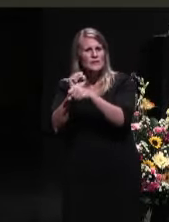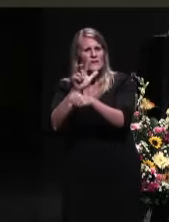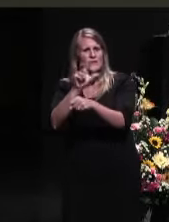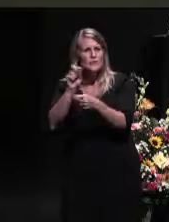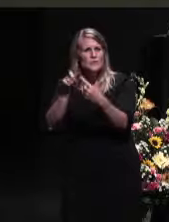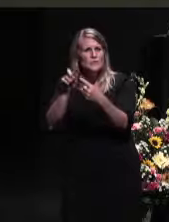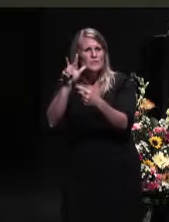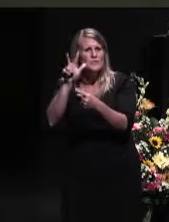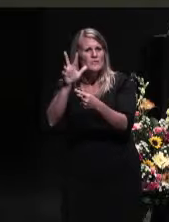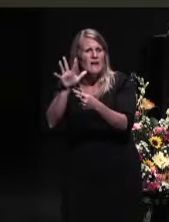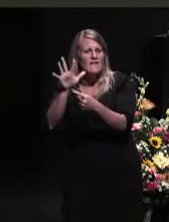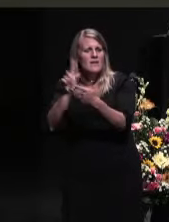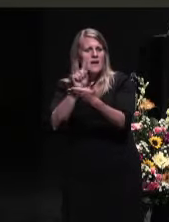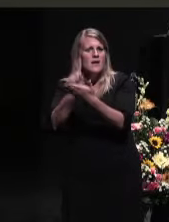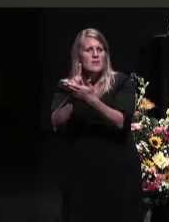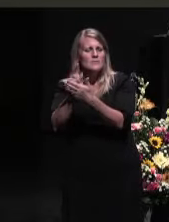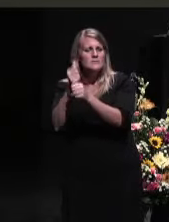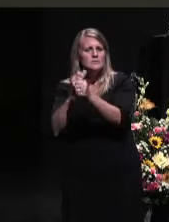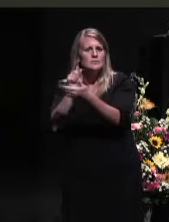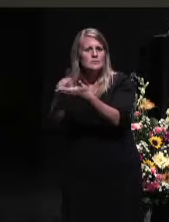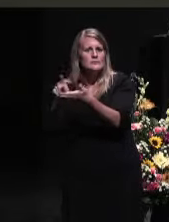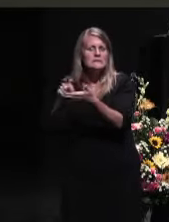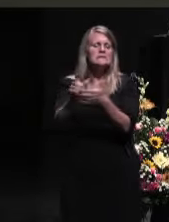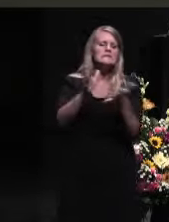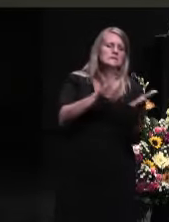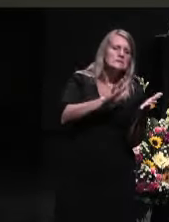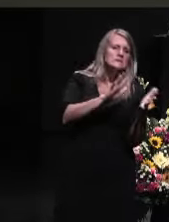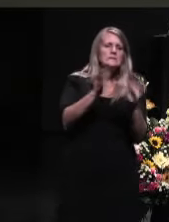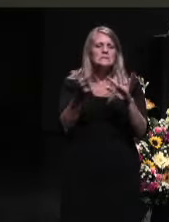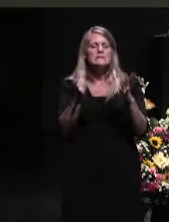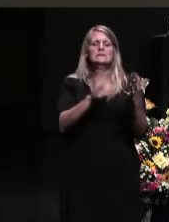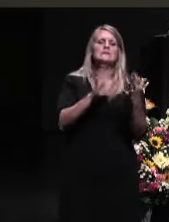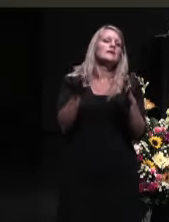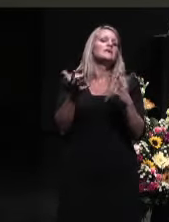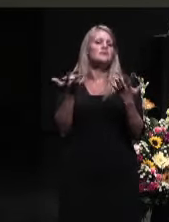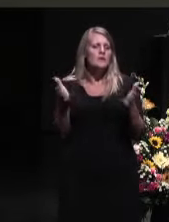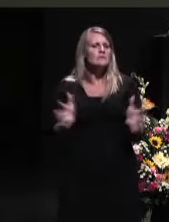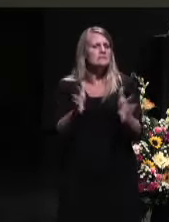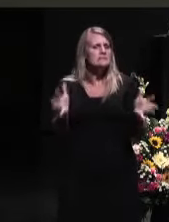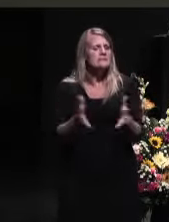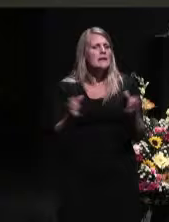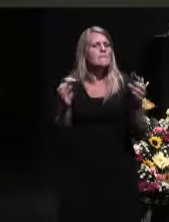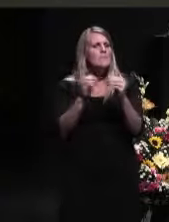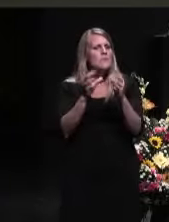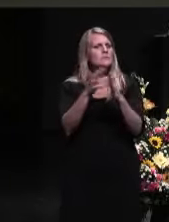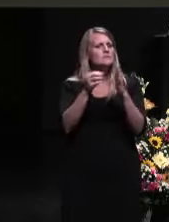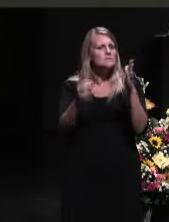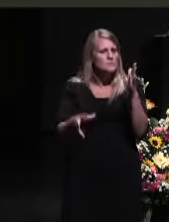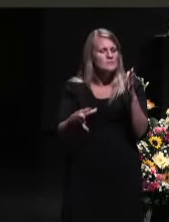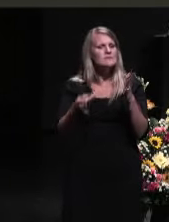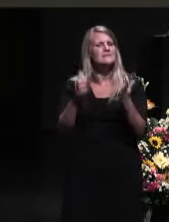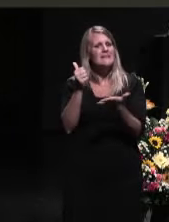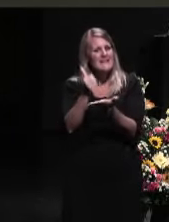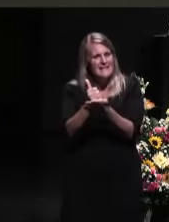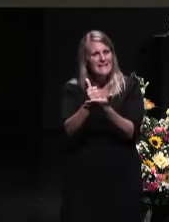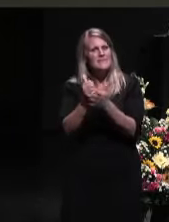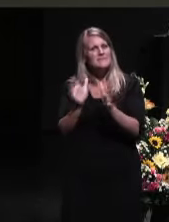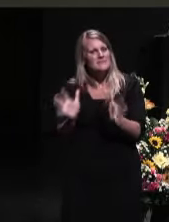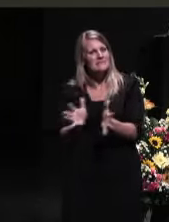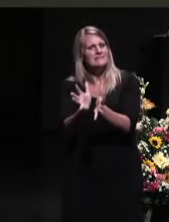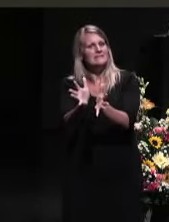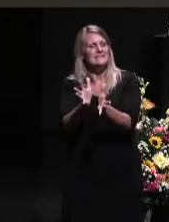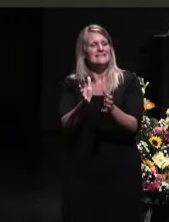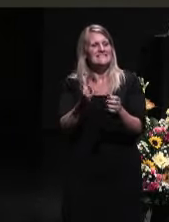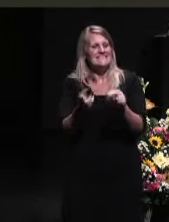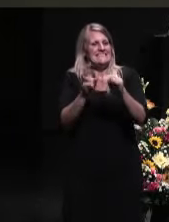it. I understand. Part-time, it's difficult. We need to have more students that get on that 15-credit path.